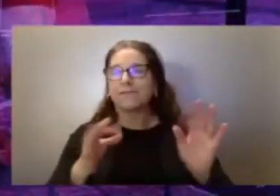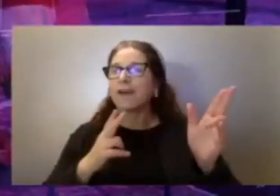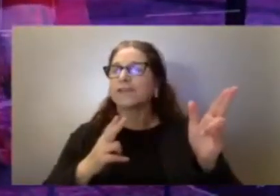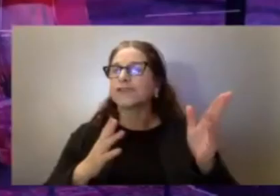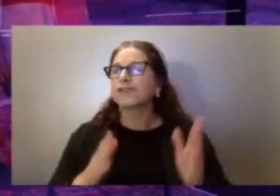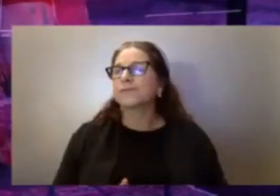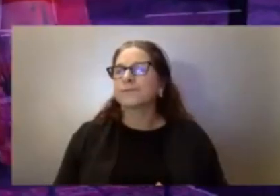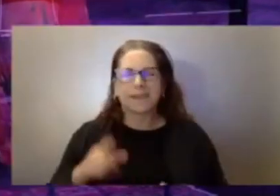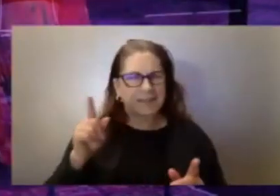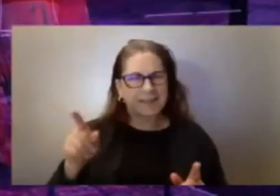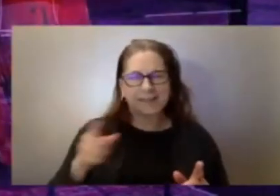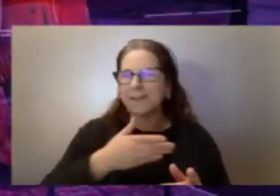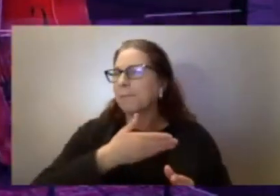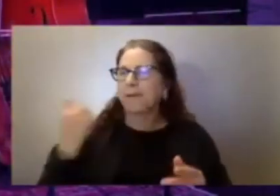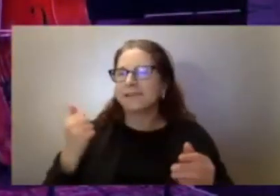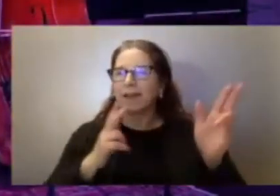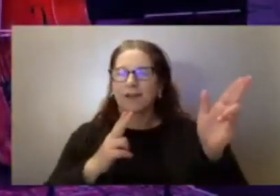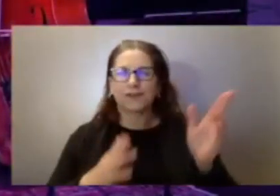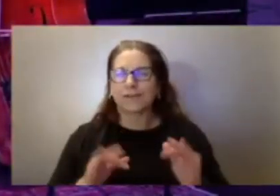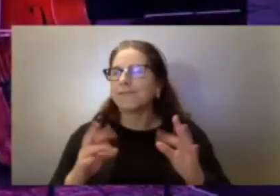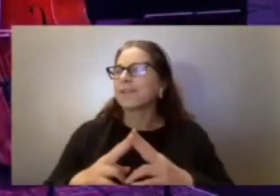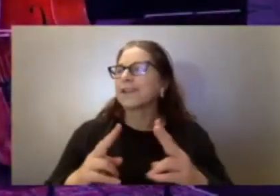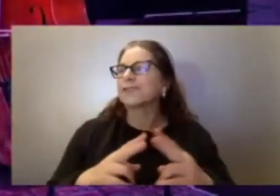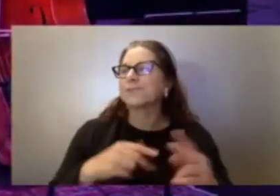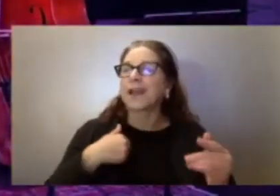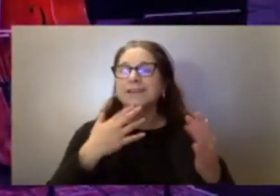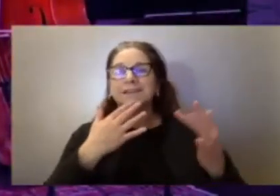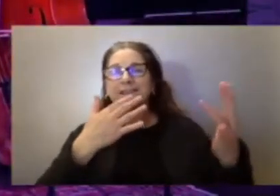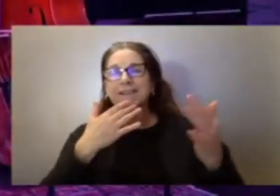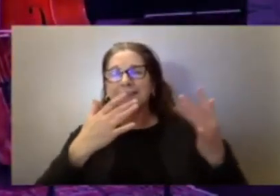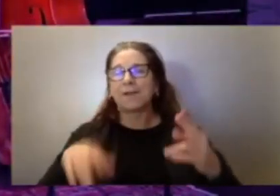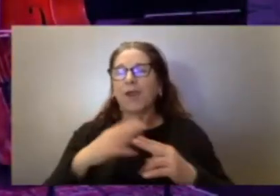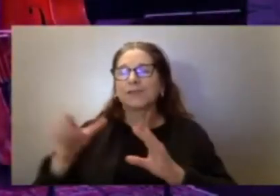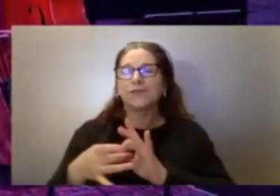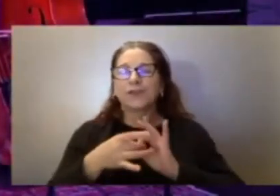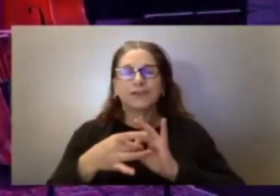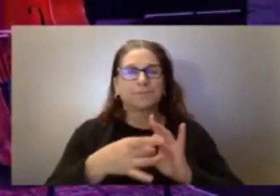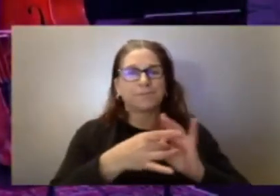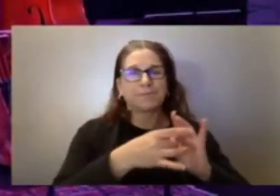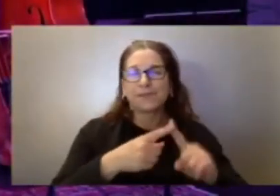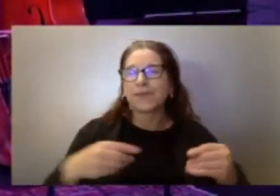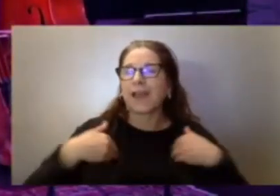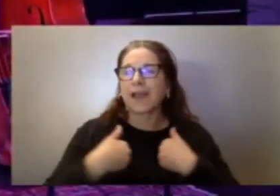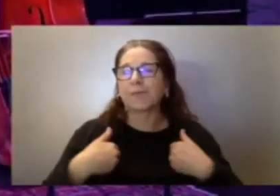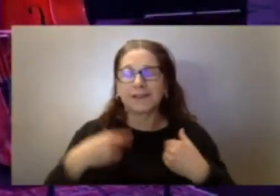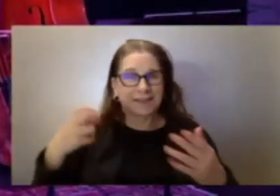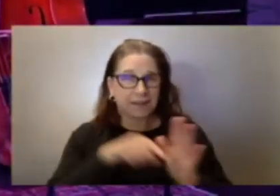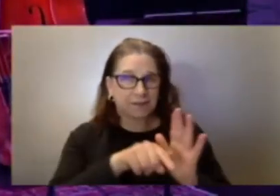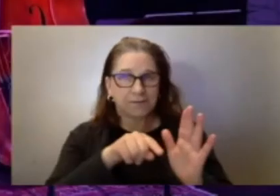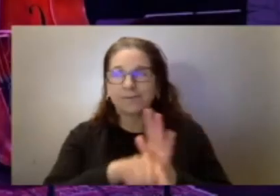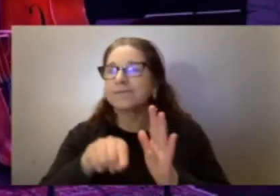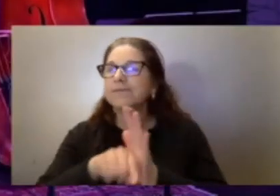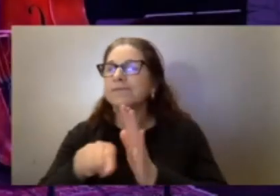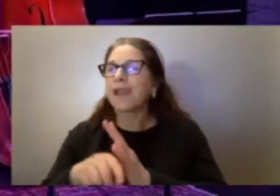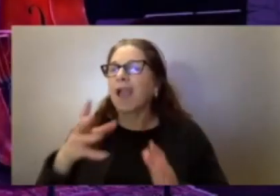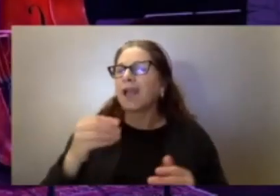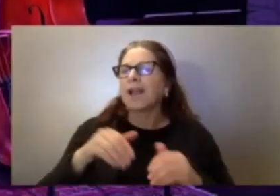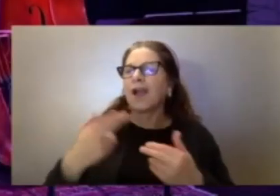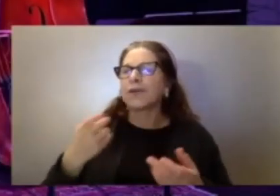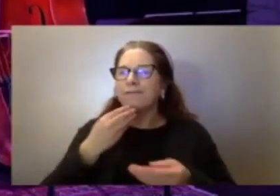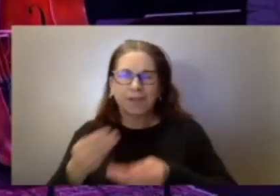best hunter of the village. I sing about the relationship to the animals he kills and how he has fed his